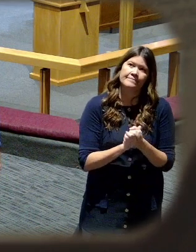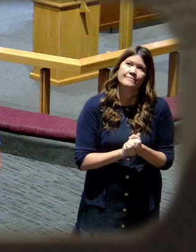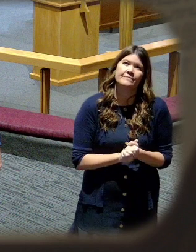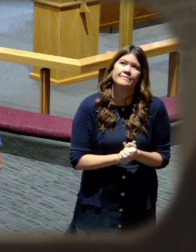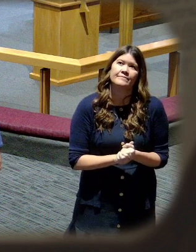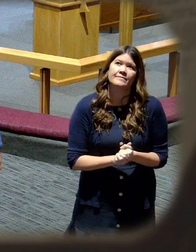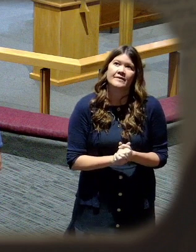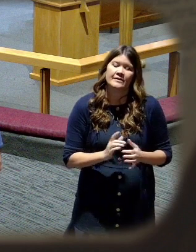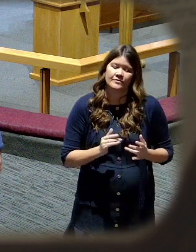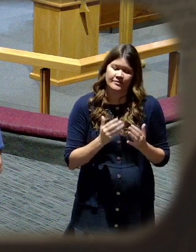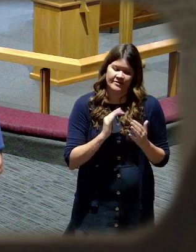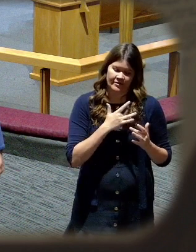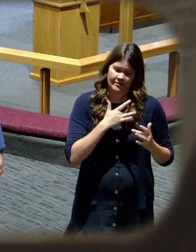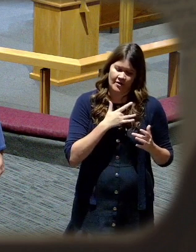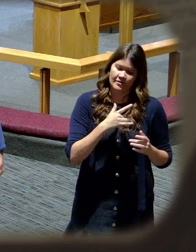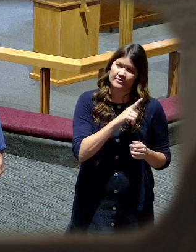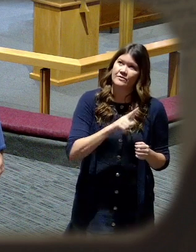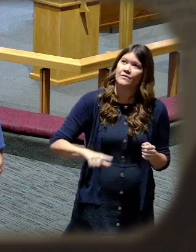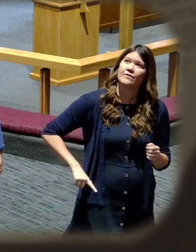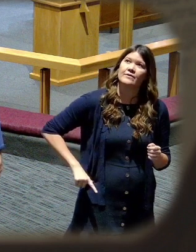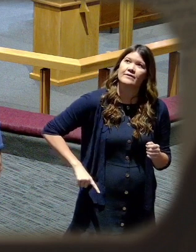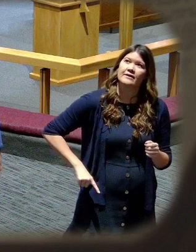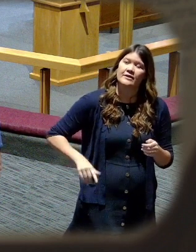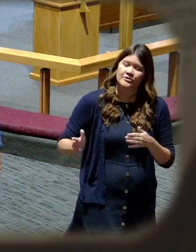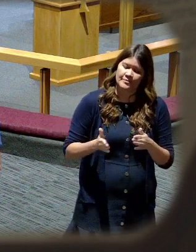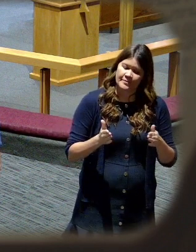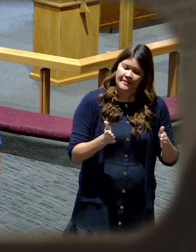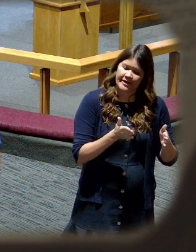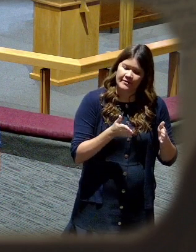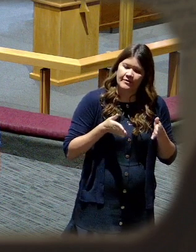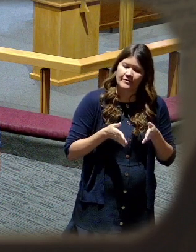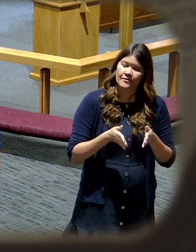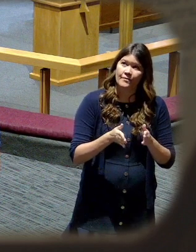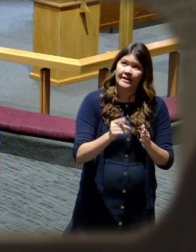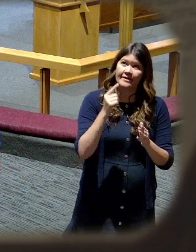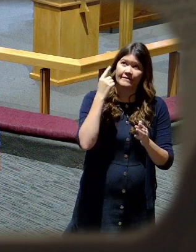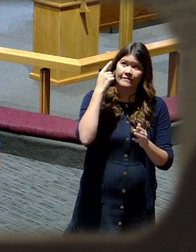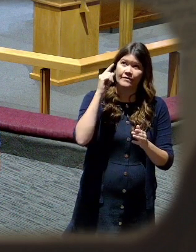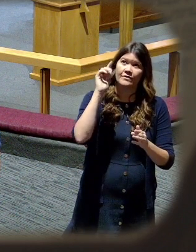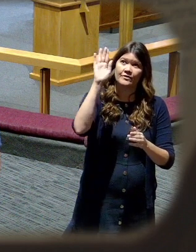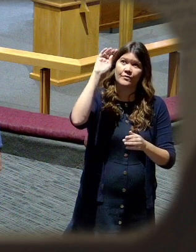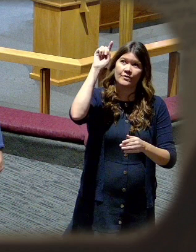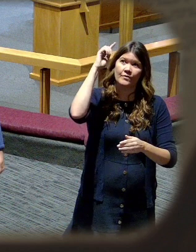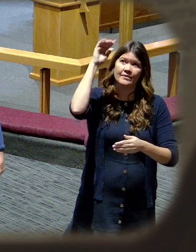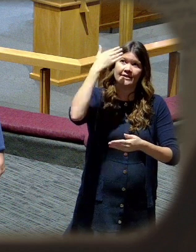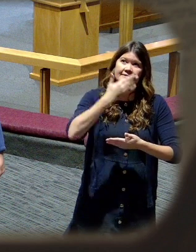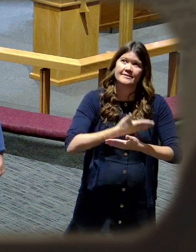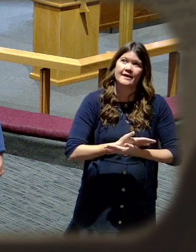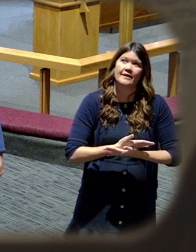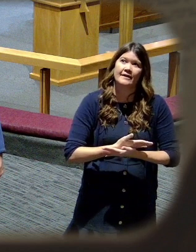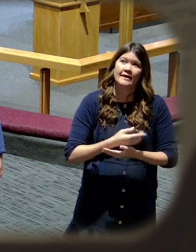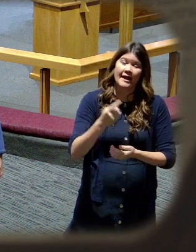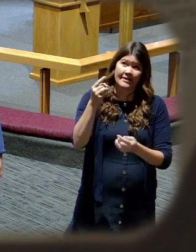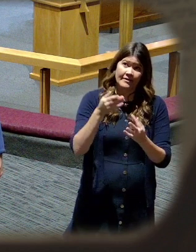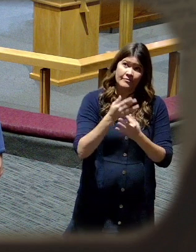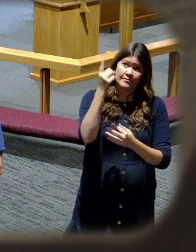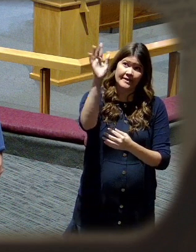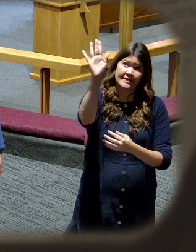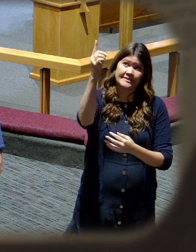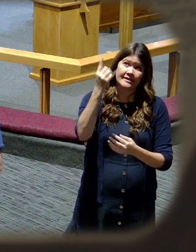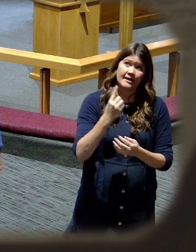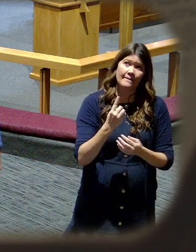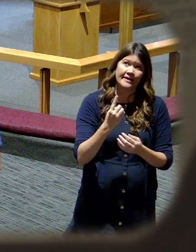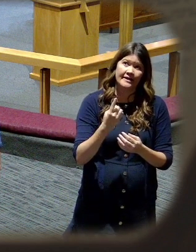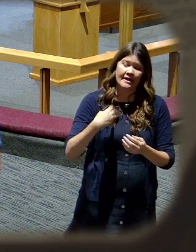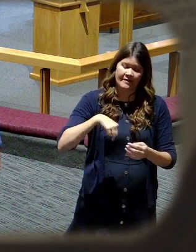Stir up our hearts, O Lord, to make ready the way of your only begotten Son, that by his coming